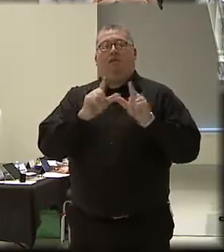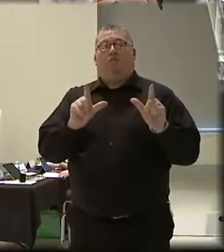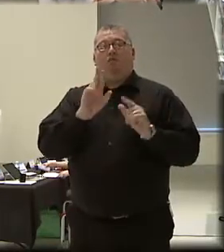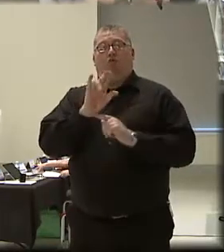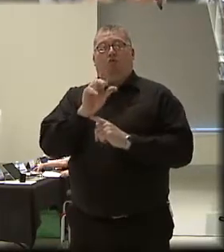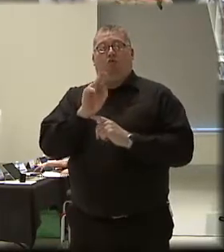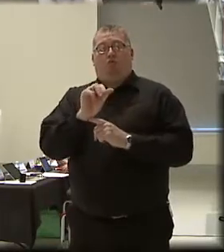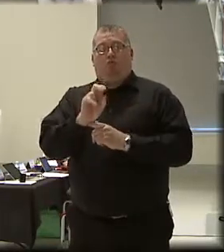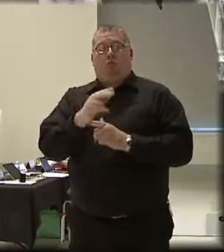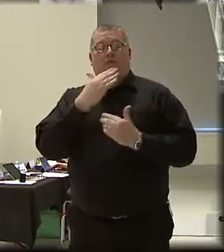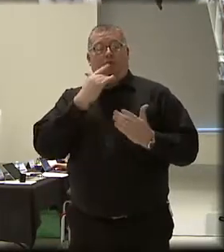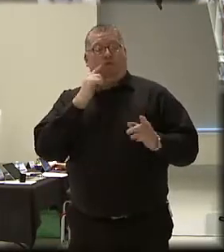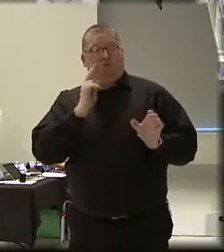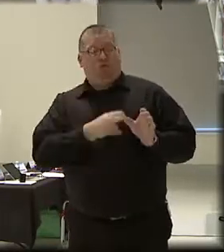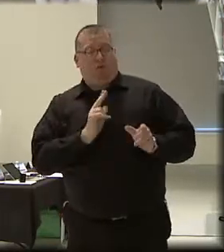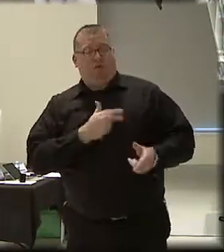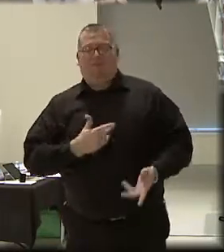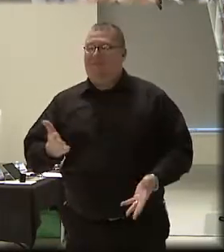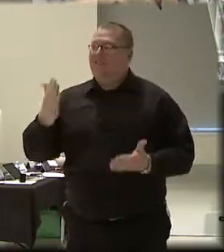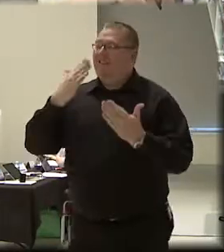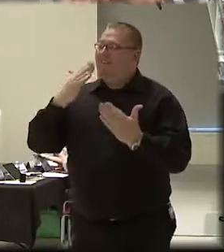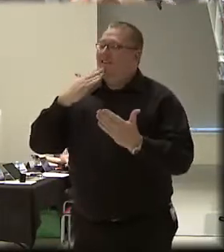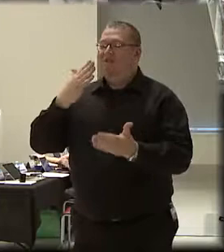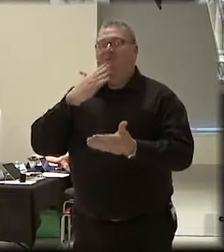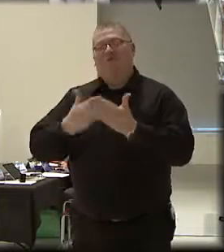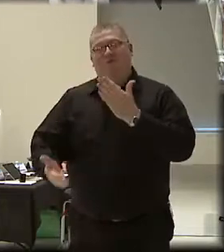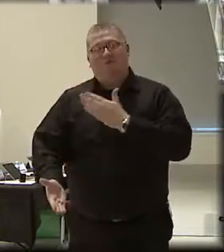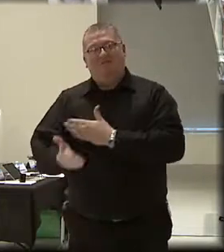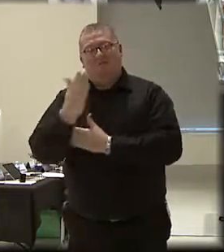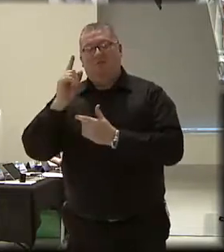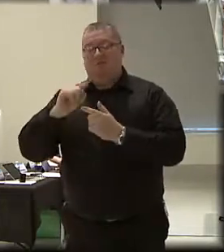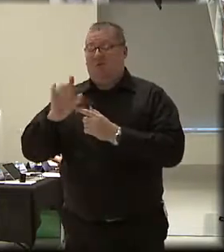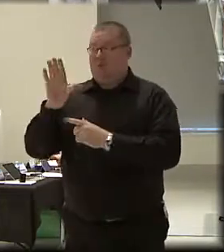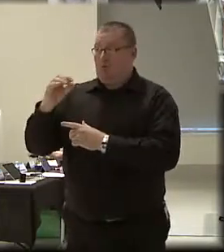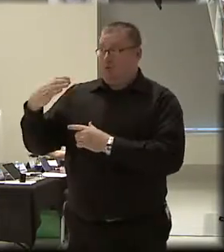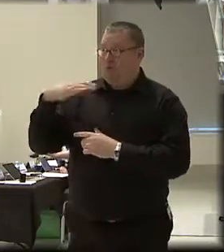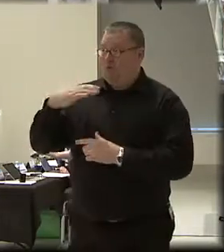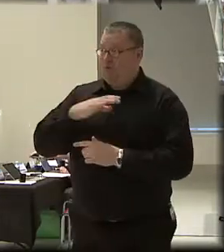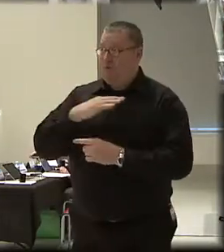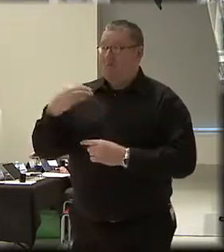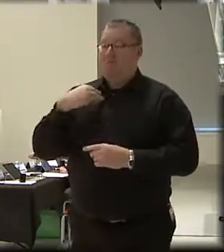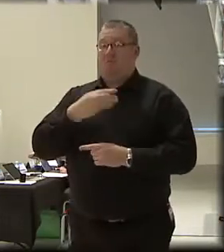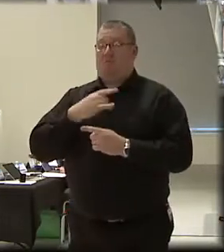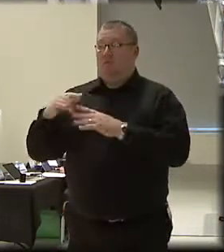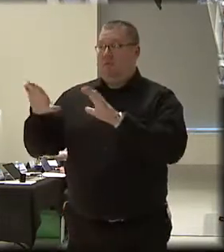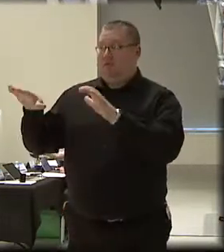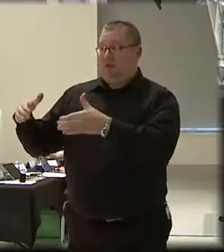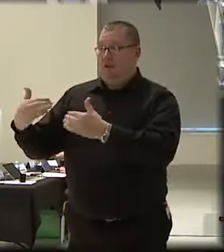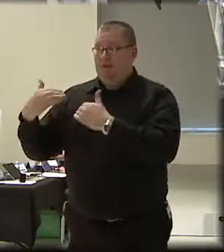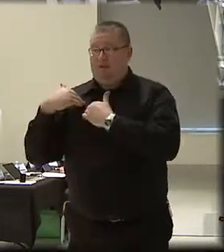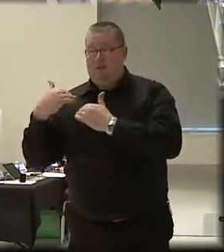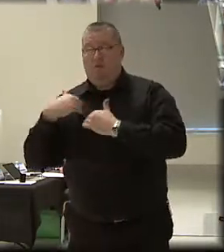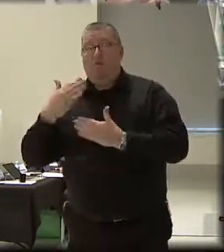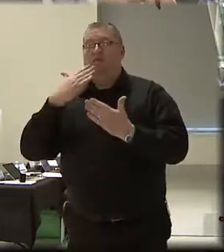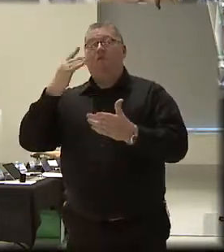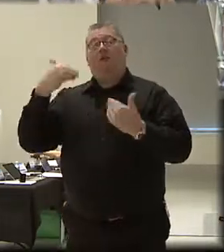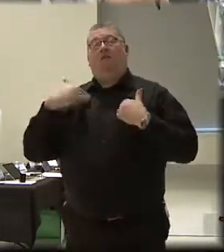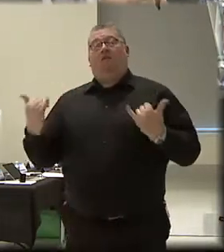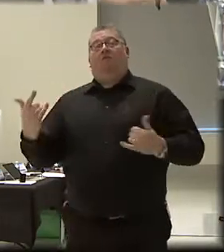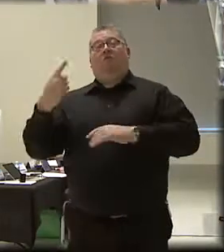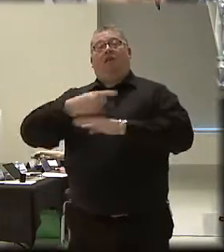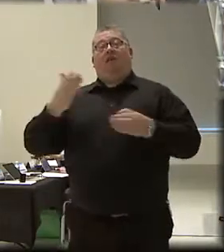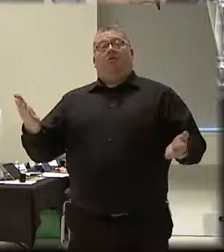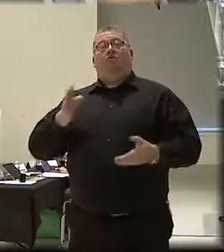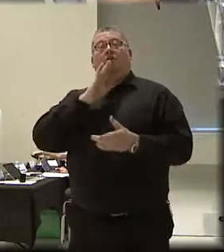us. Thank you. Good morning to the co-chairs and the members of the task force. Thank you for having us here today to talk about